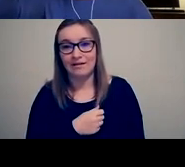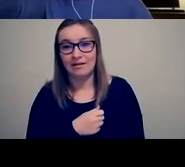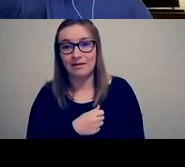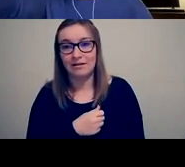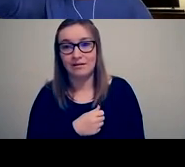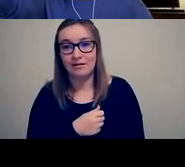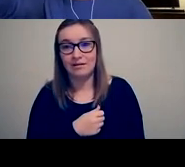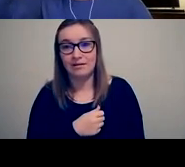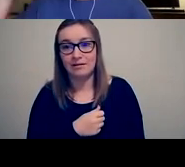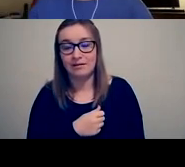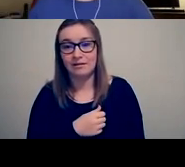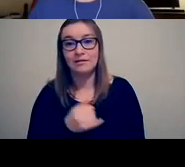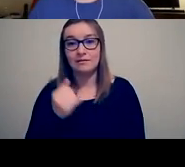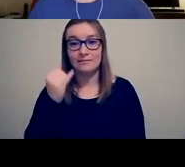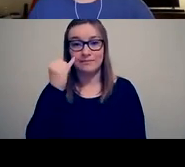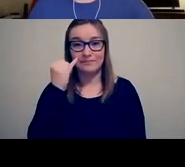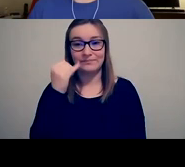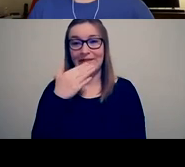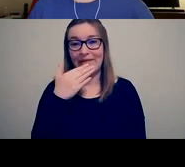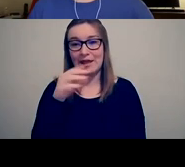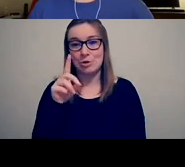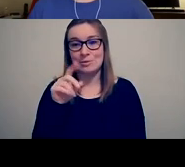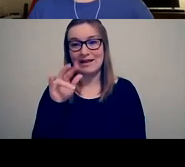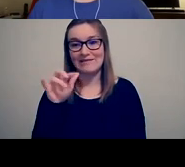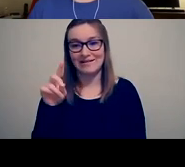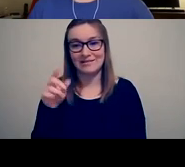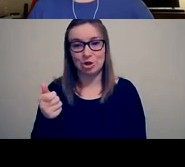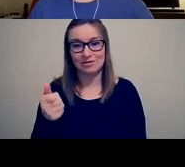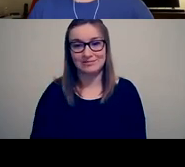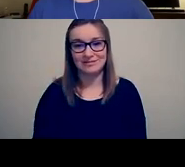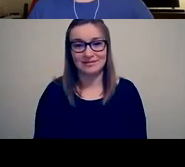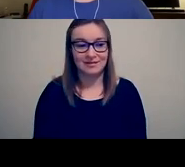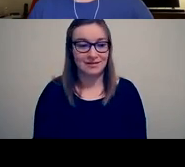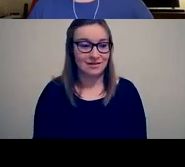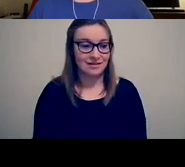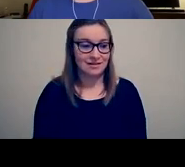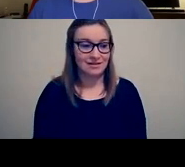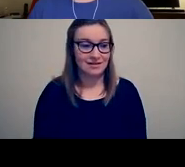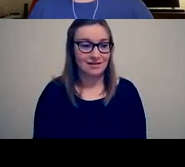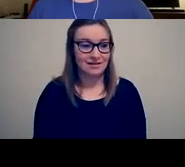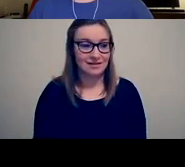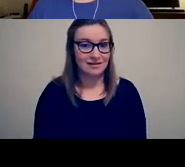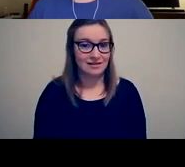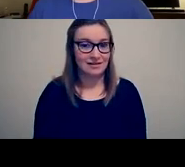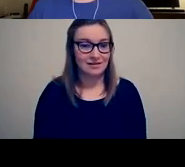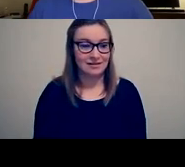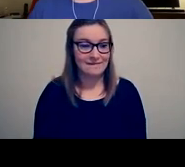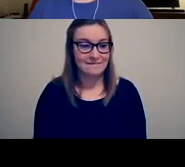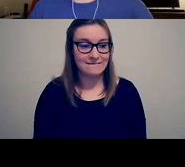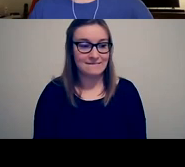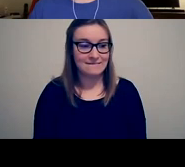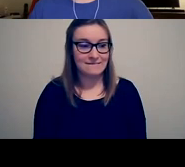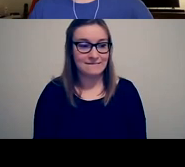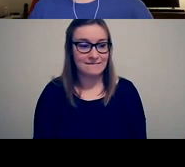we are good. Thank you, David. Thank you. Driven wheels heading level 3. All wheel drive left parent 47 right parent checkbox not